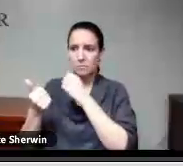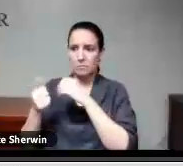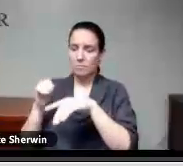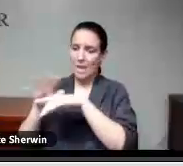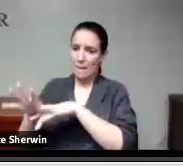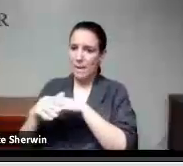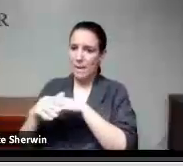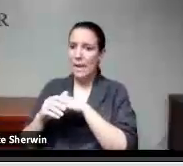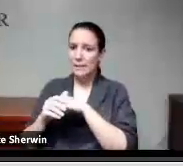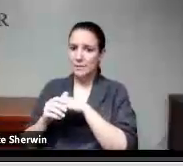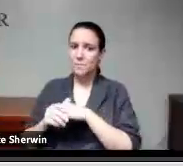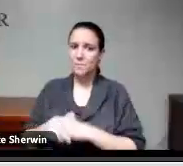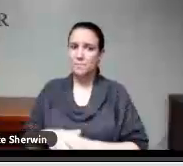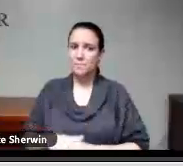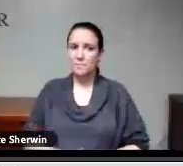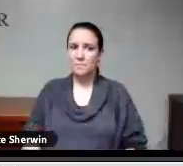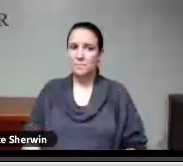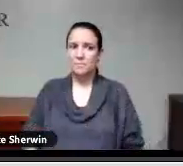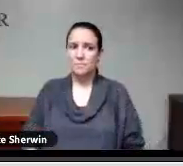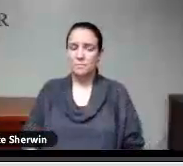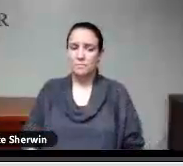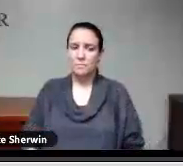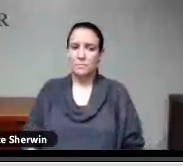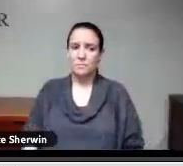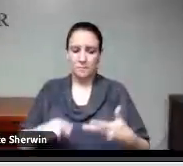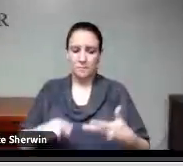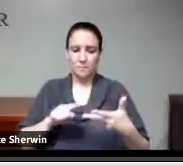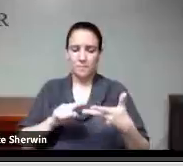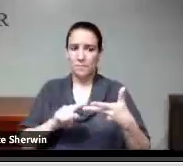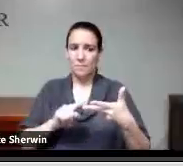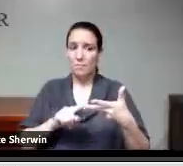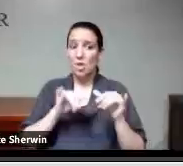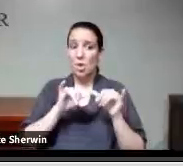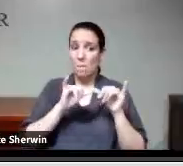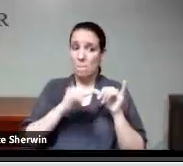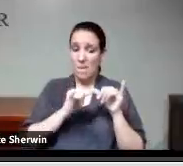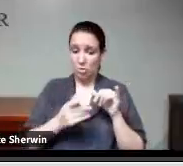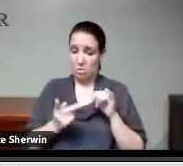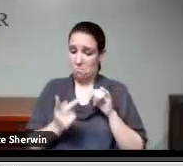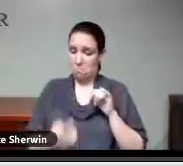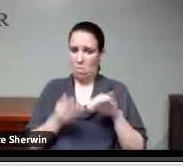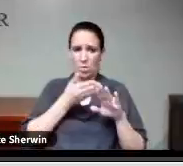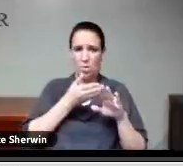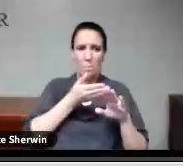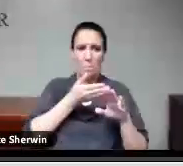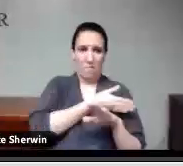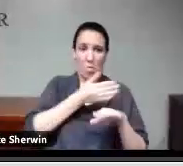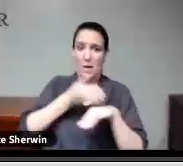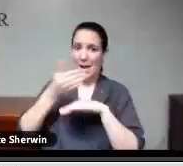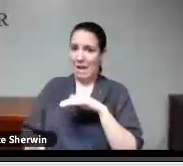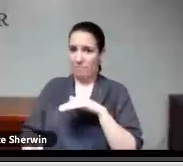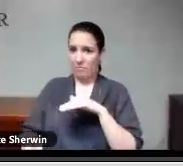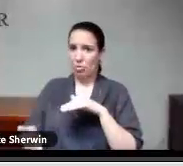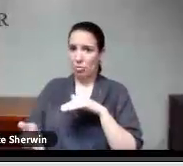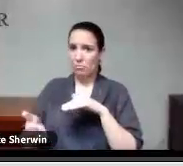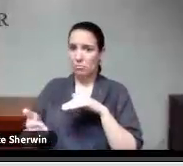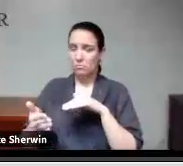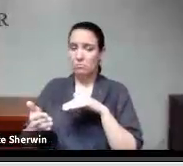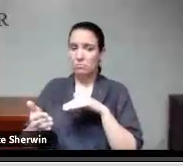Diversity Committee, for example. Measure both before and after the program, if possible and